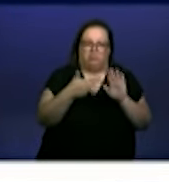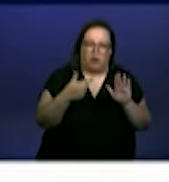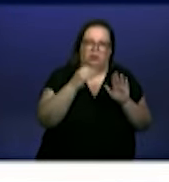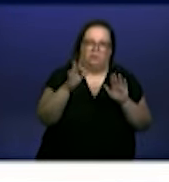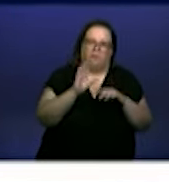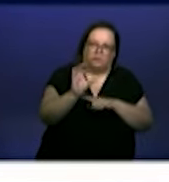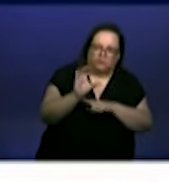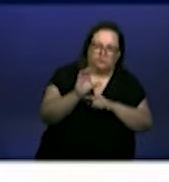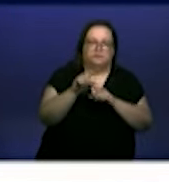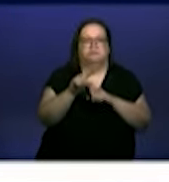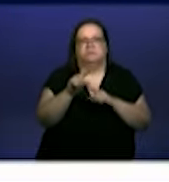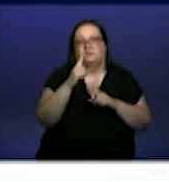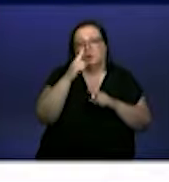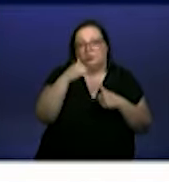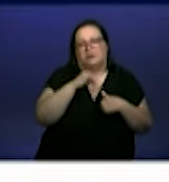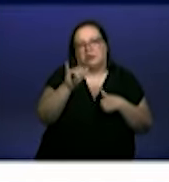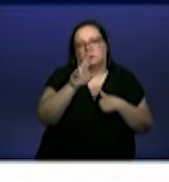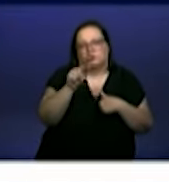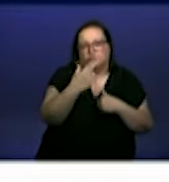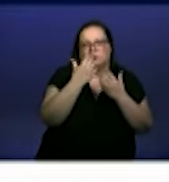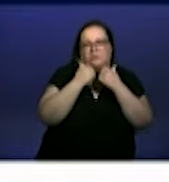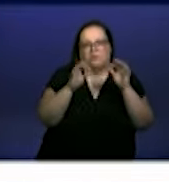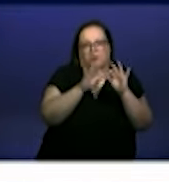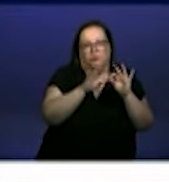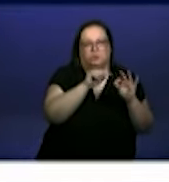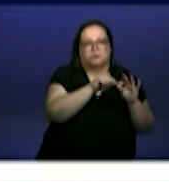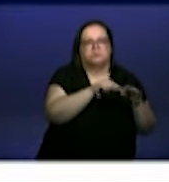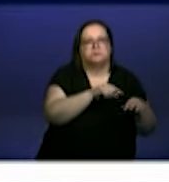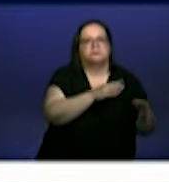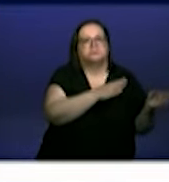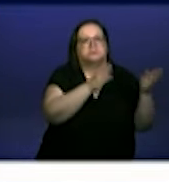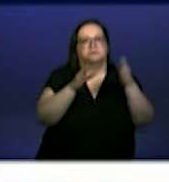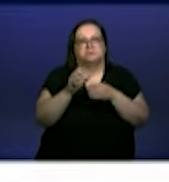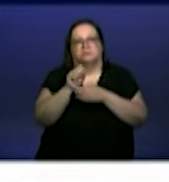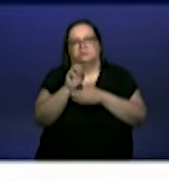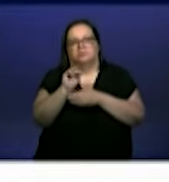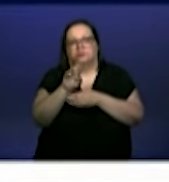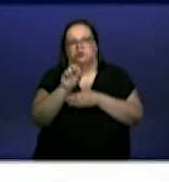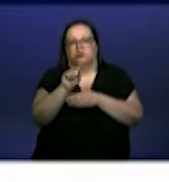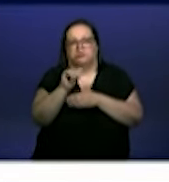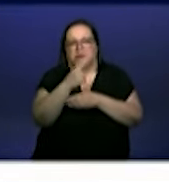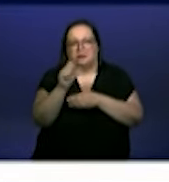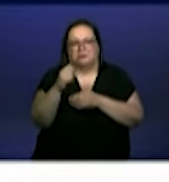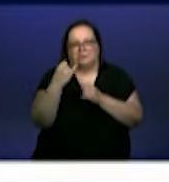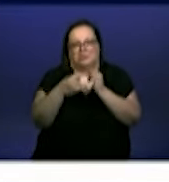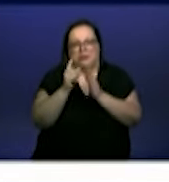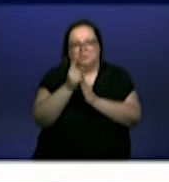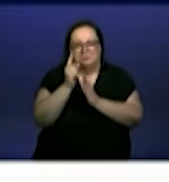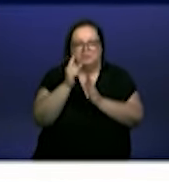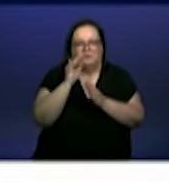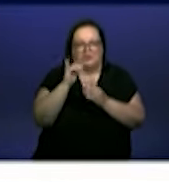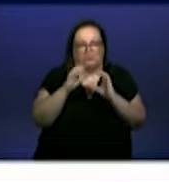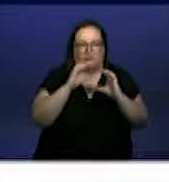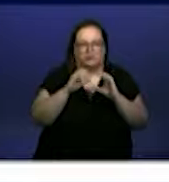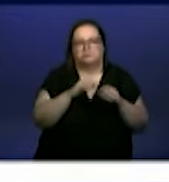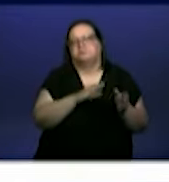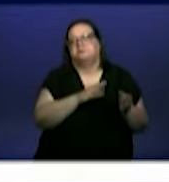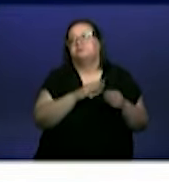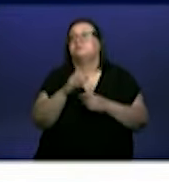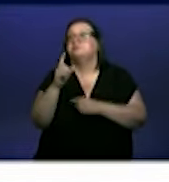values. Mr. Staggs, the final minute on this question is yours. Well, I think it's important that we